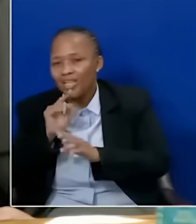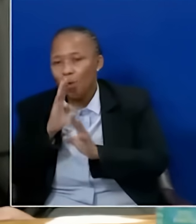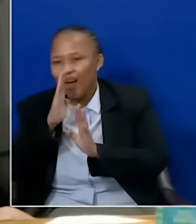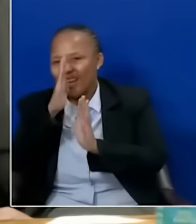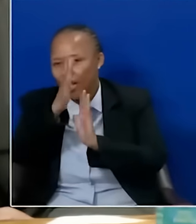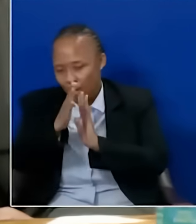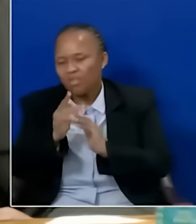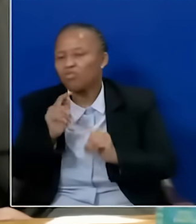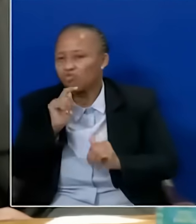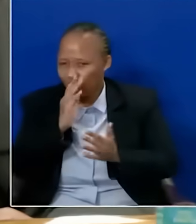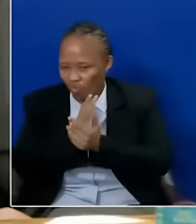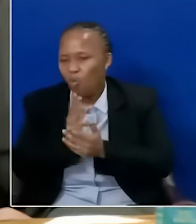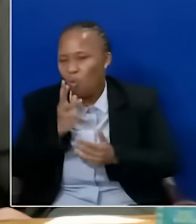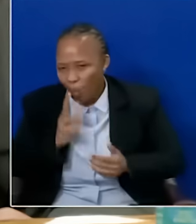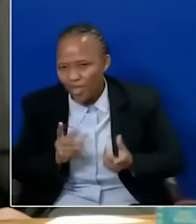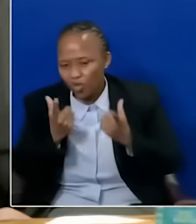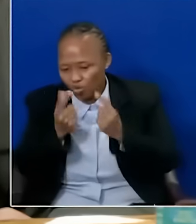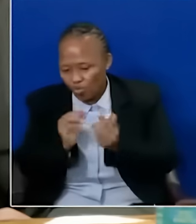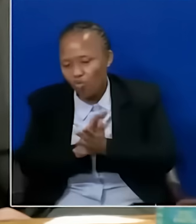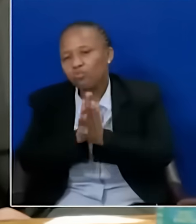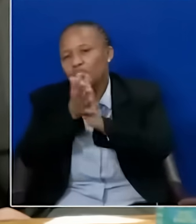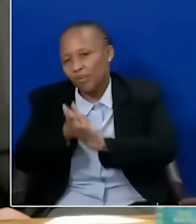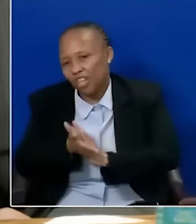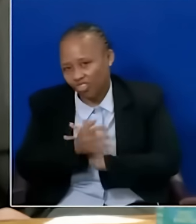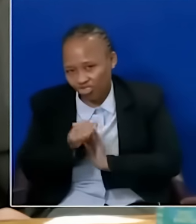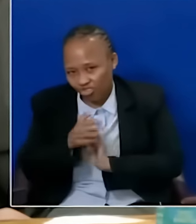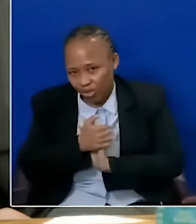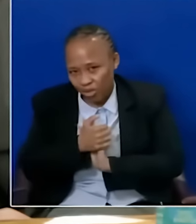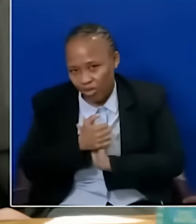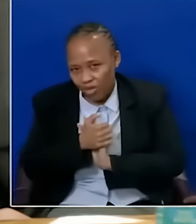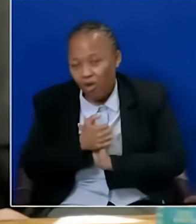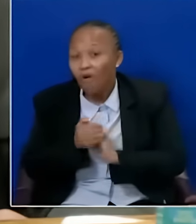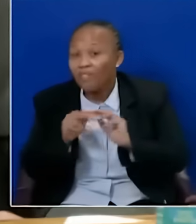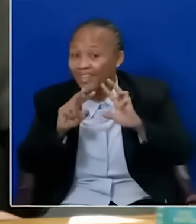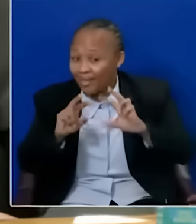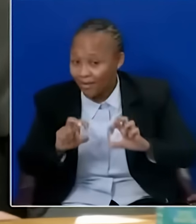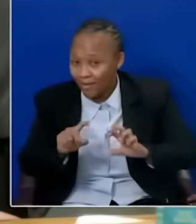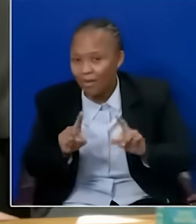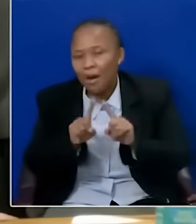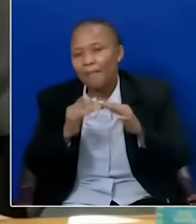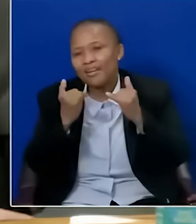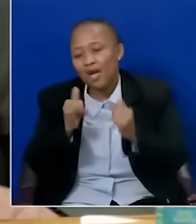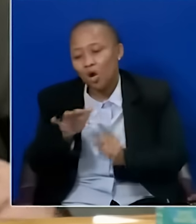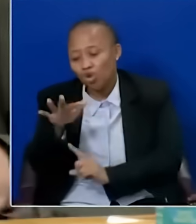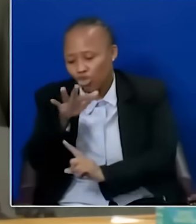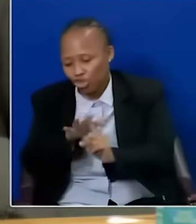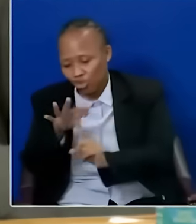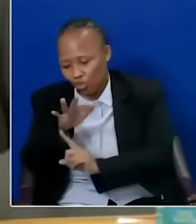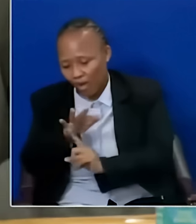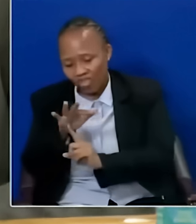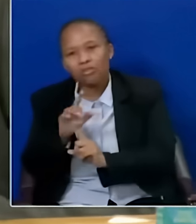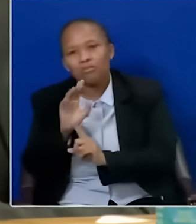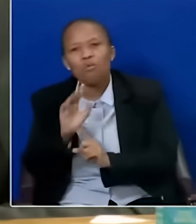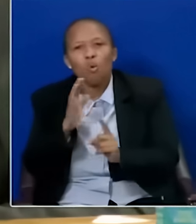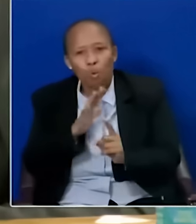But there are other mistakes that may make the situation different. So let me take you to. Don't you want the